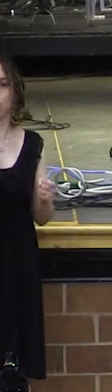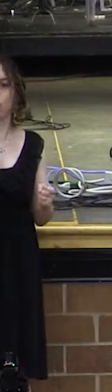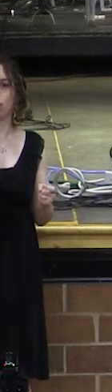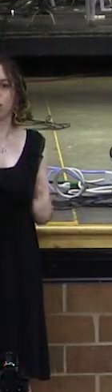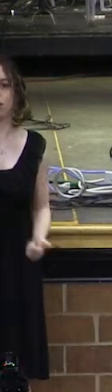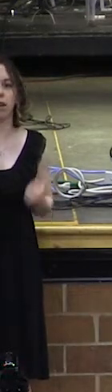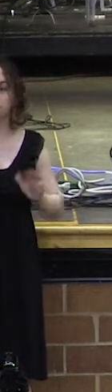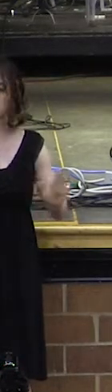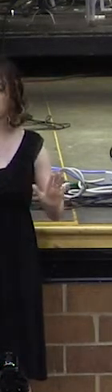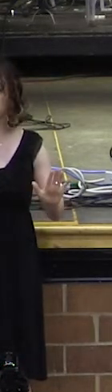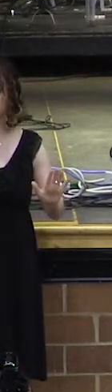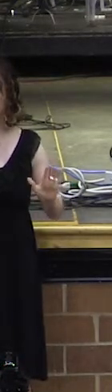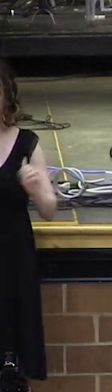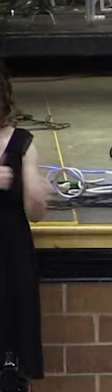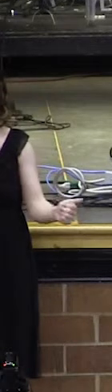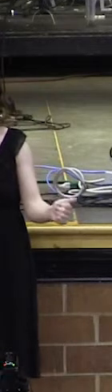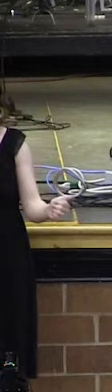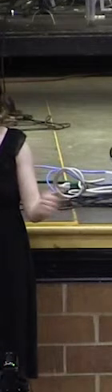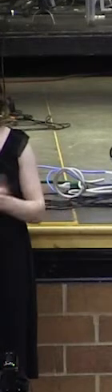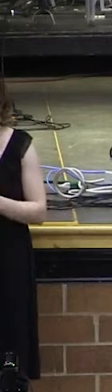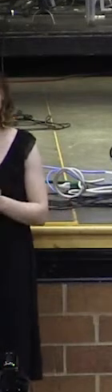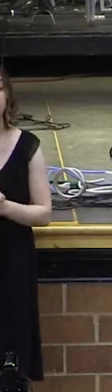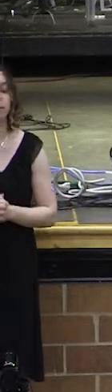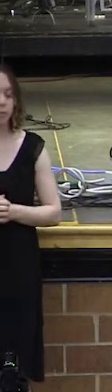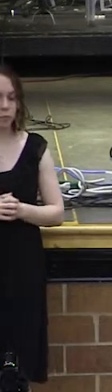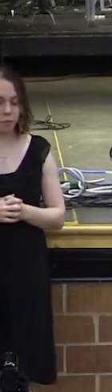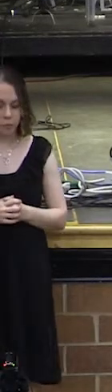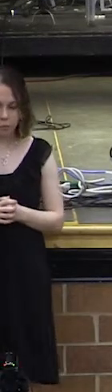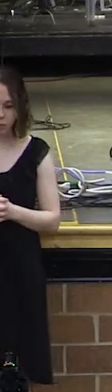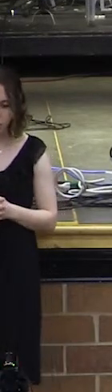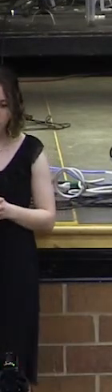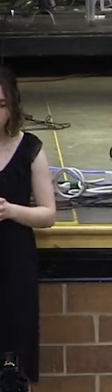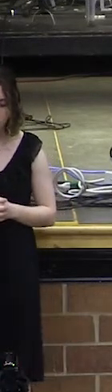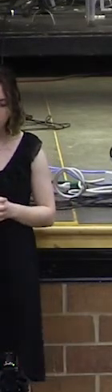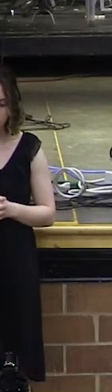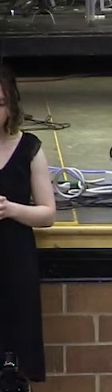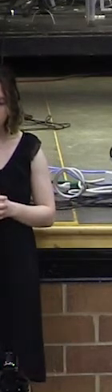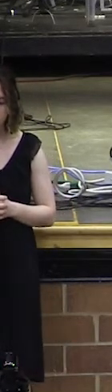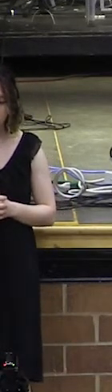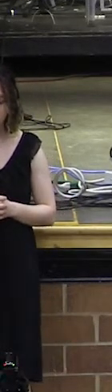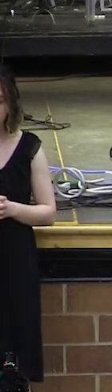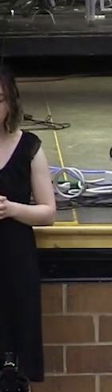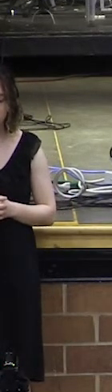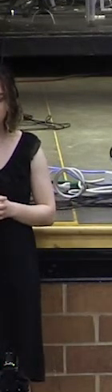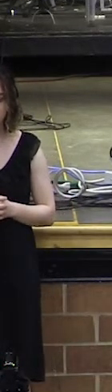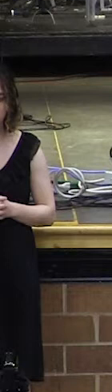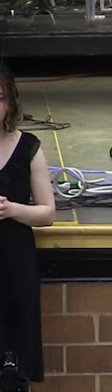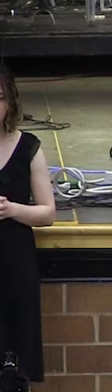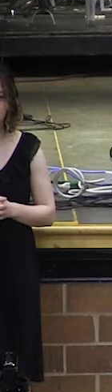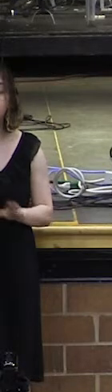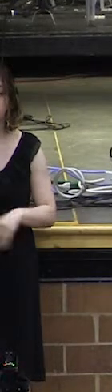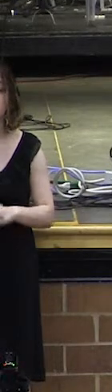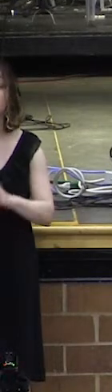lust in the back of your Bible before the Book of Revelations is a e little witty teeny teeny book it there's only one chapter it's a book